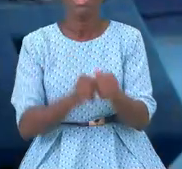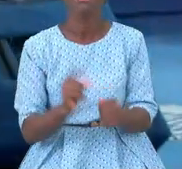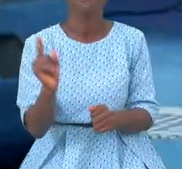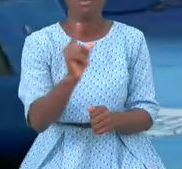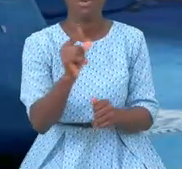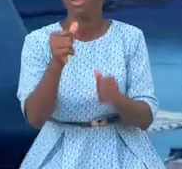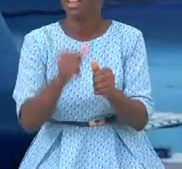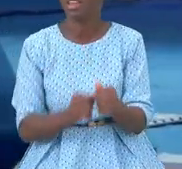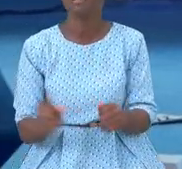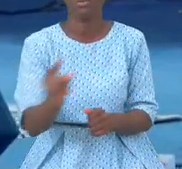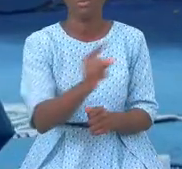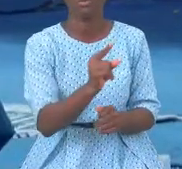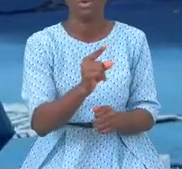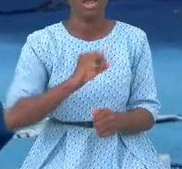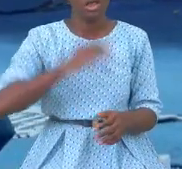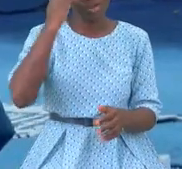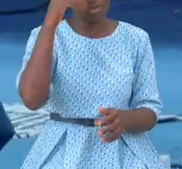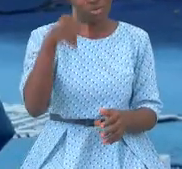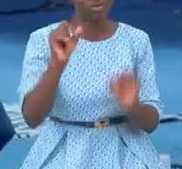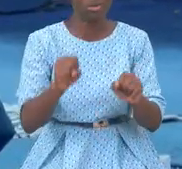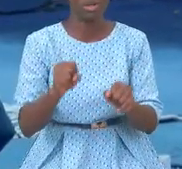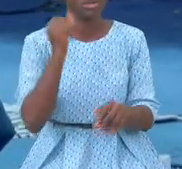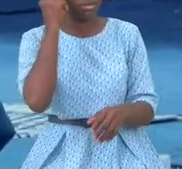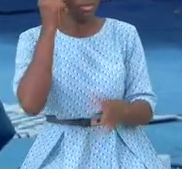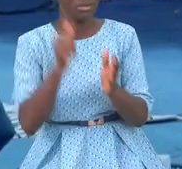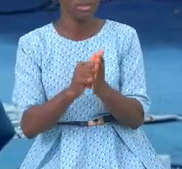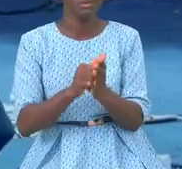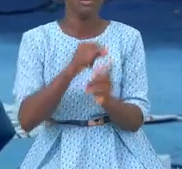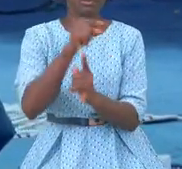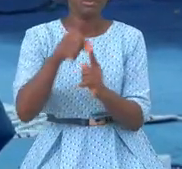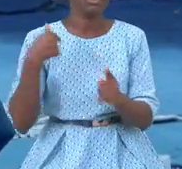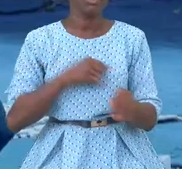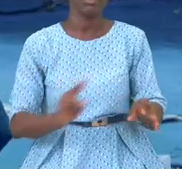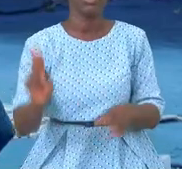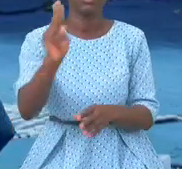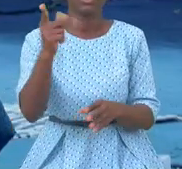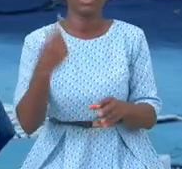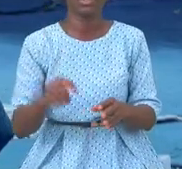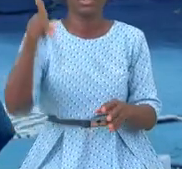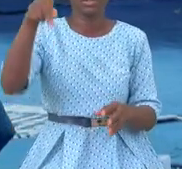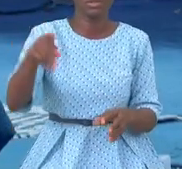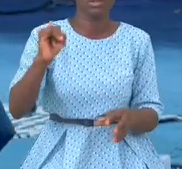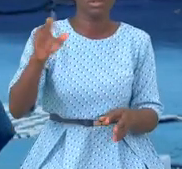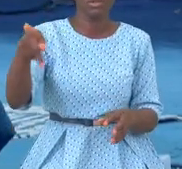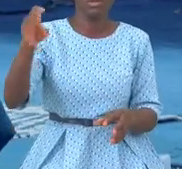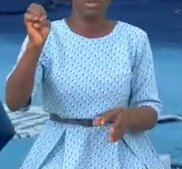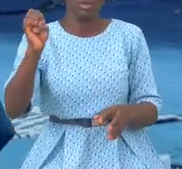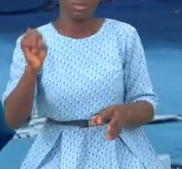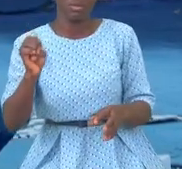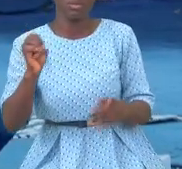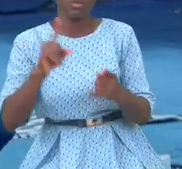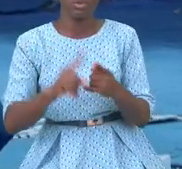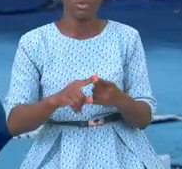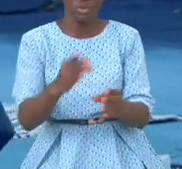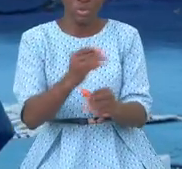the pipe, you know, so as to get the water from the ocean, from where it is, and get it to us. While